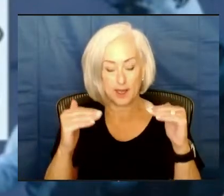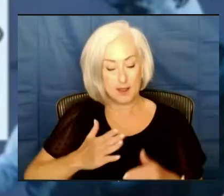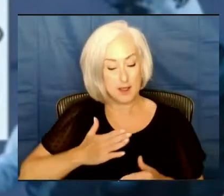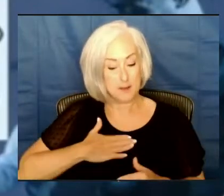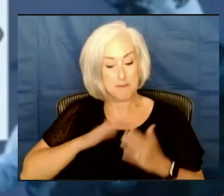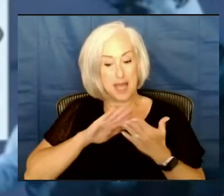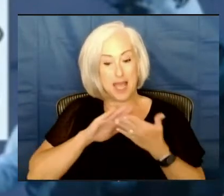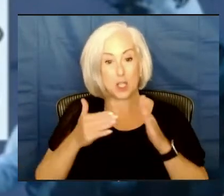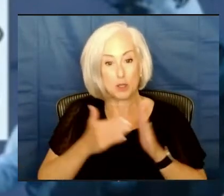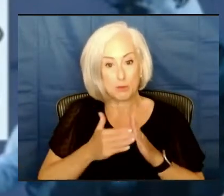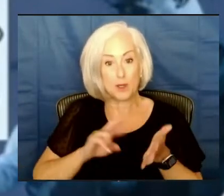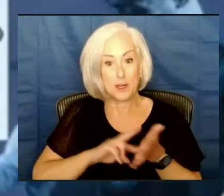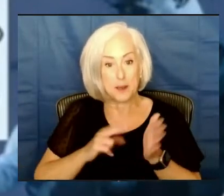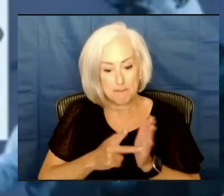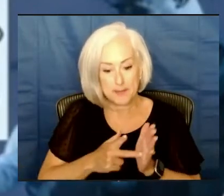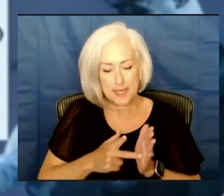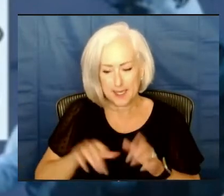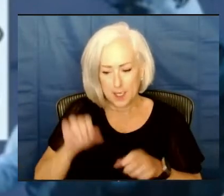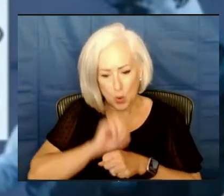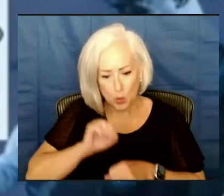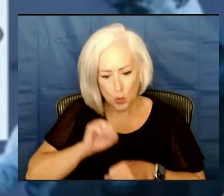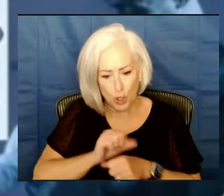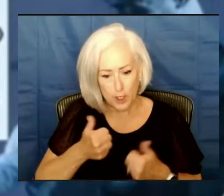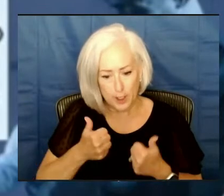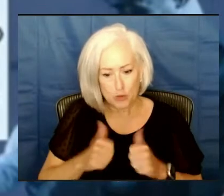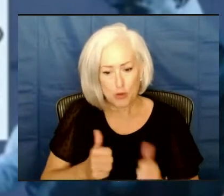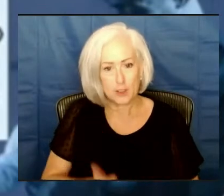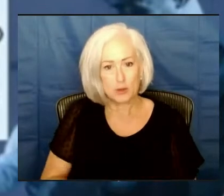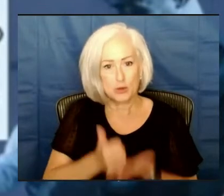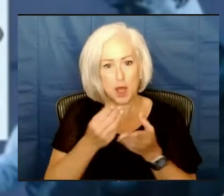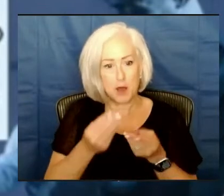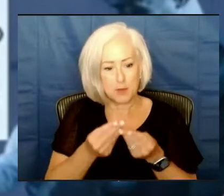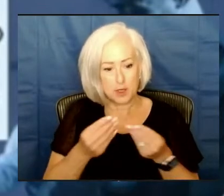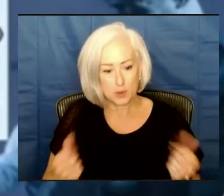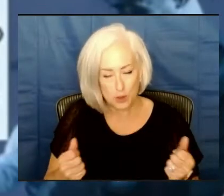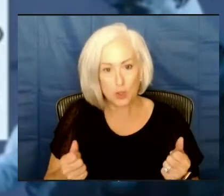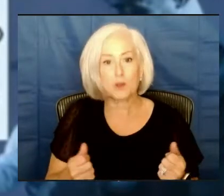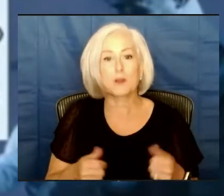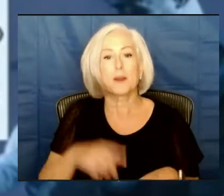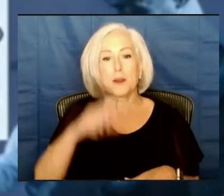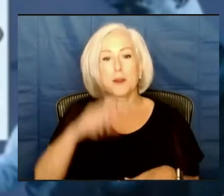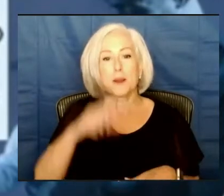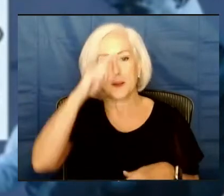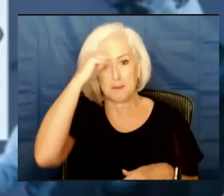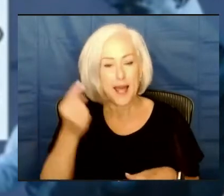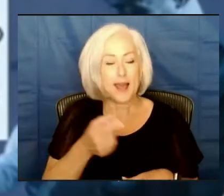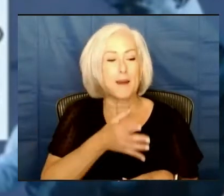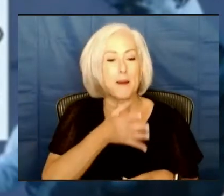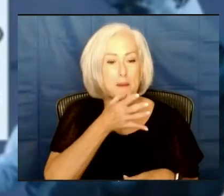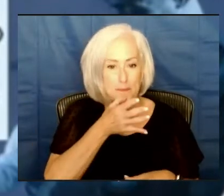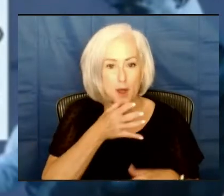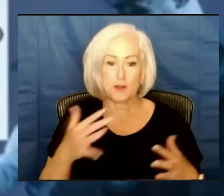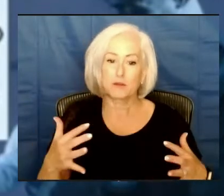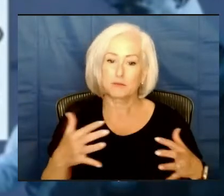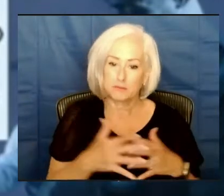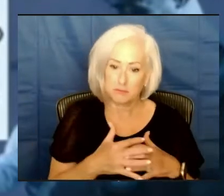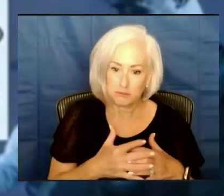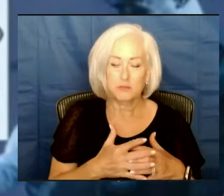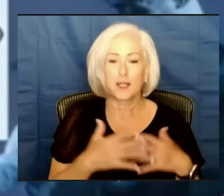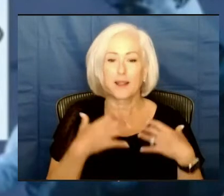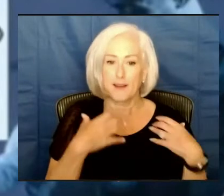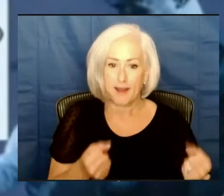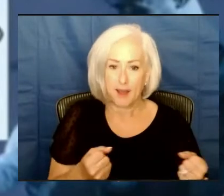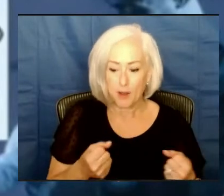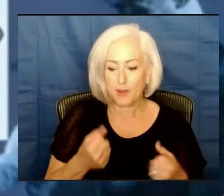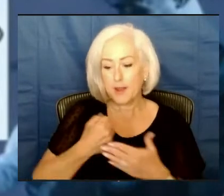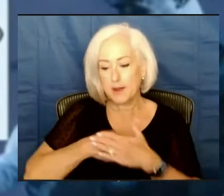am working to create solutions to improve Black maternal, paternal, and infant health. And many of my colleagues work on different health